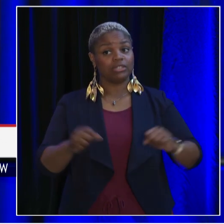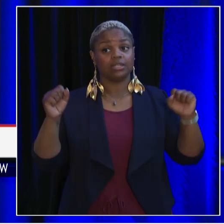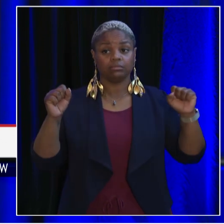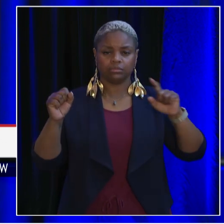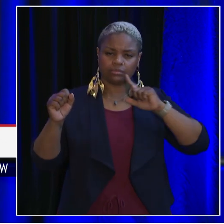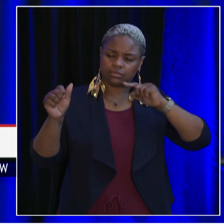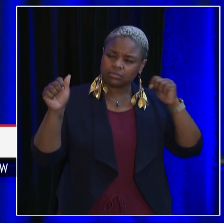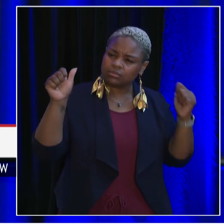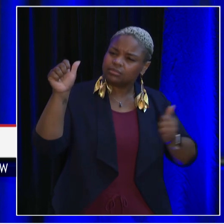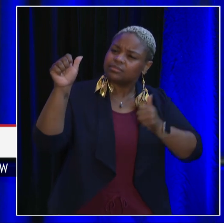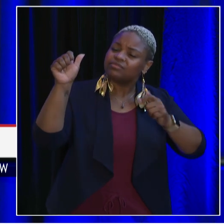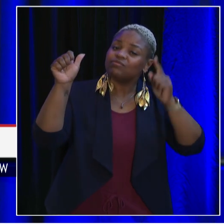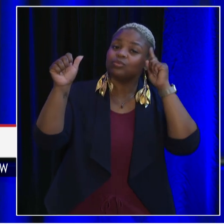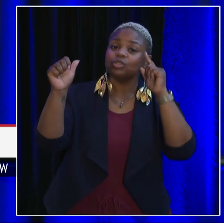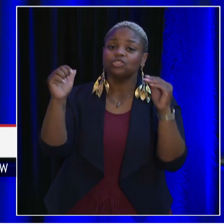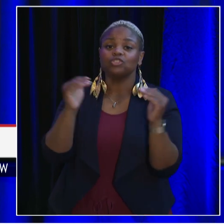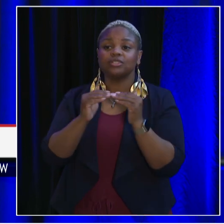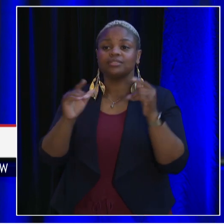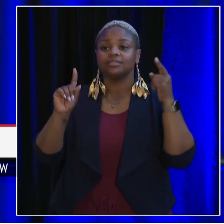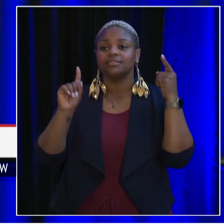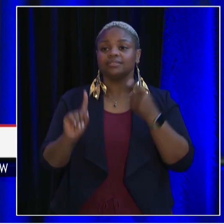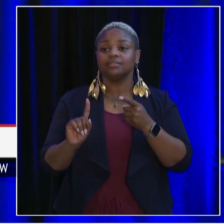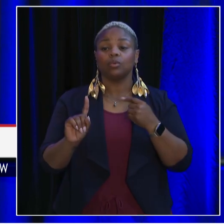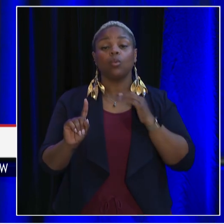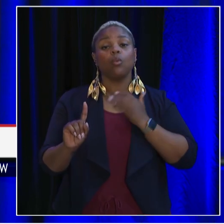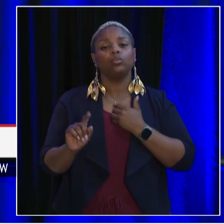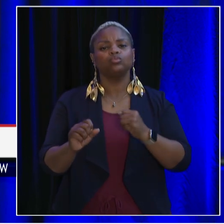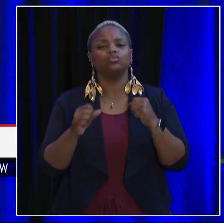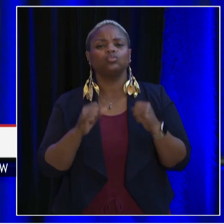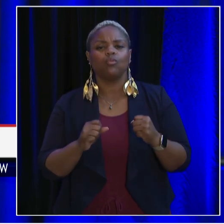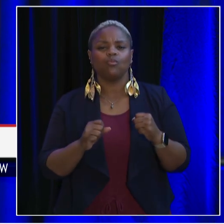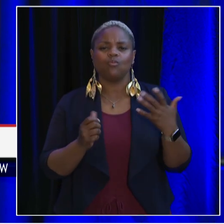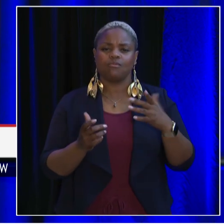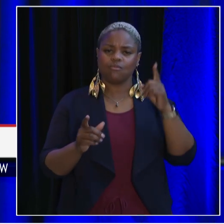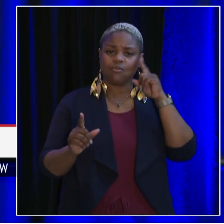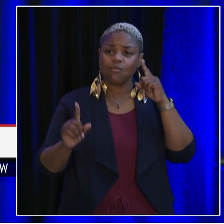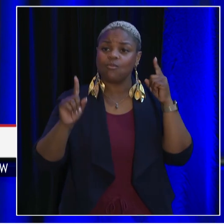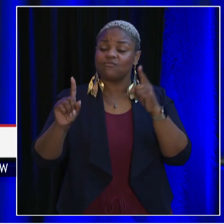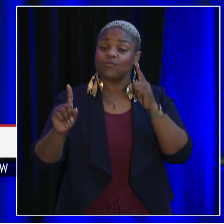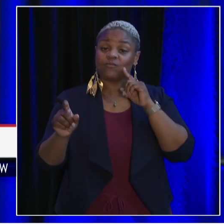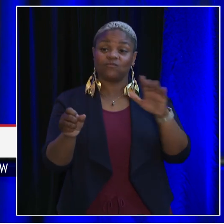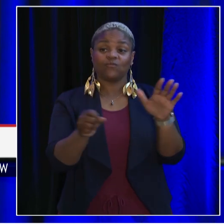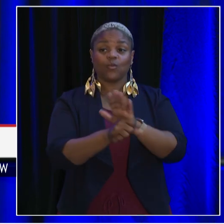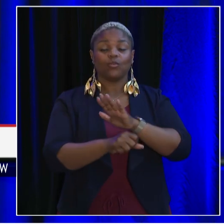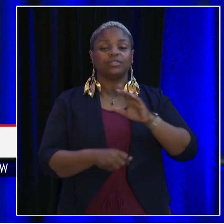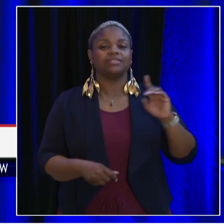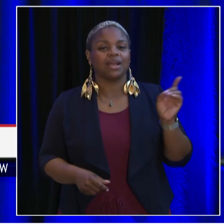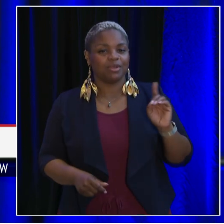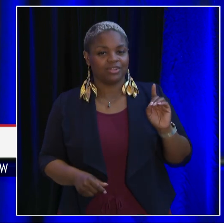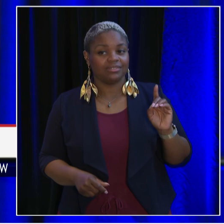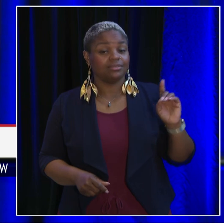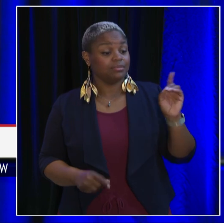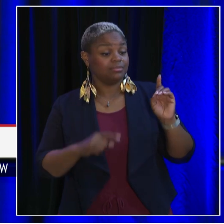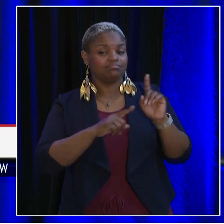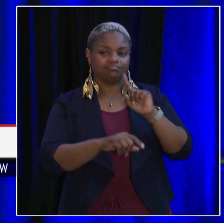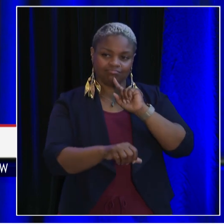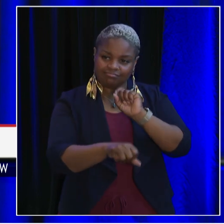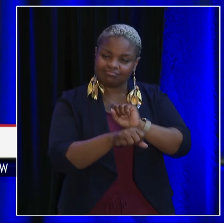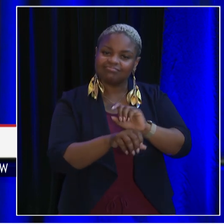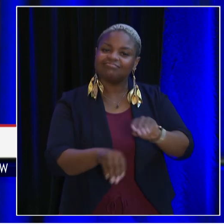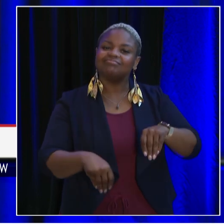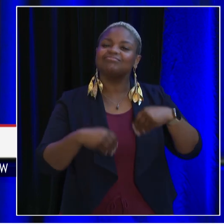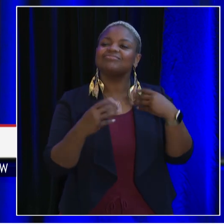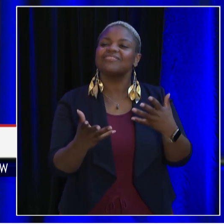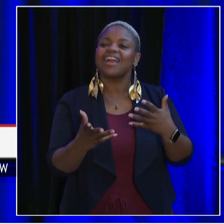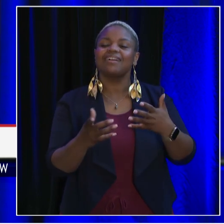justice. May we strengthen our resolve for full democracy, a democracy that truly provides an